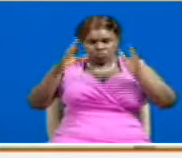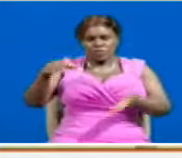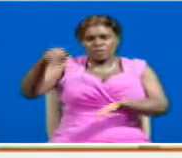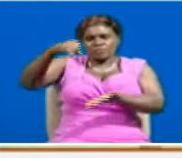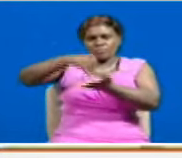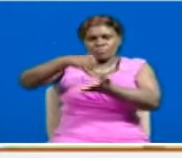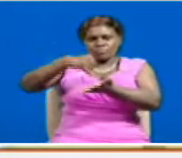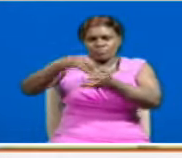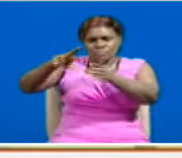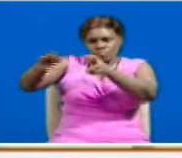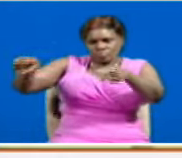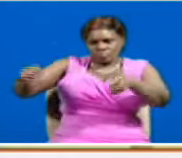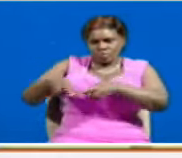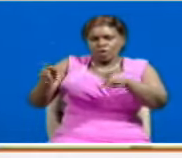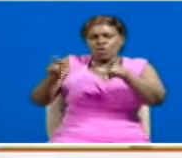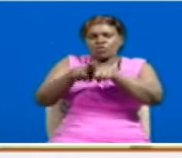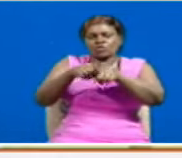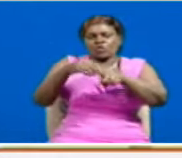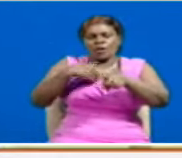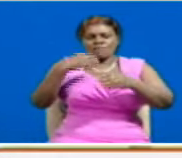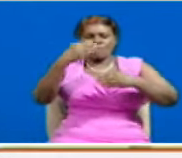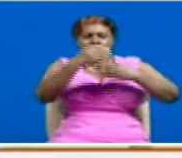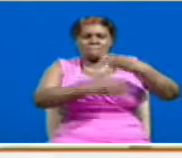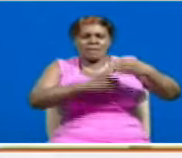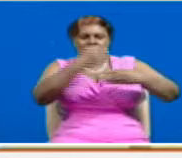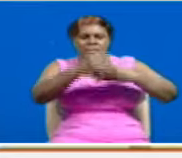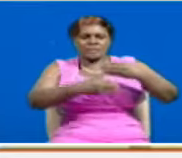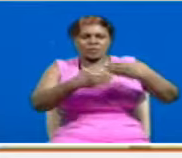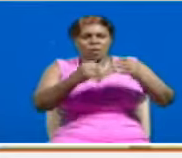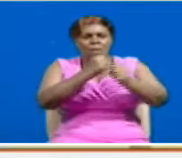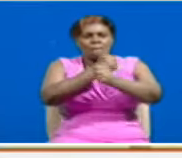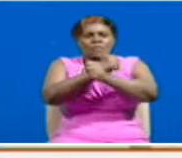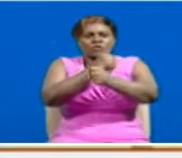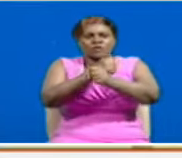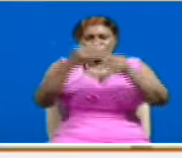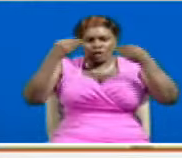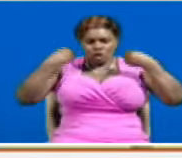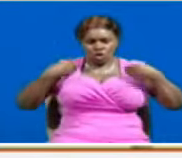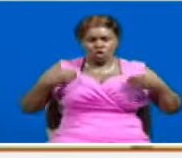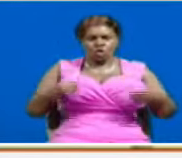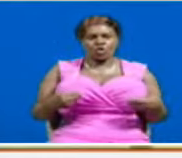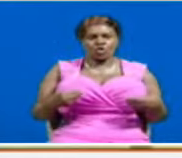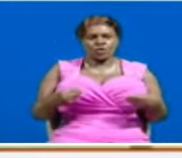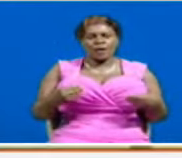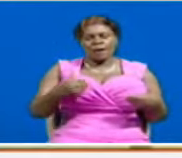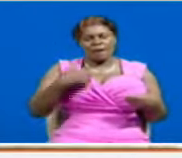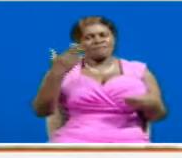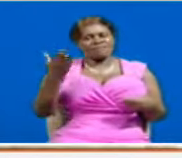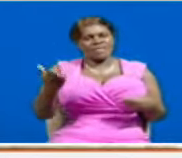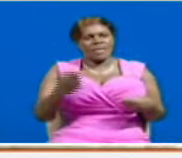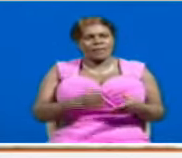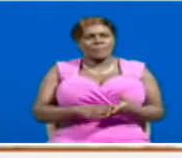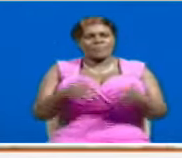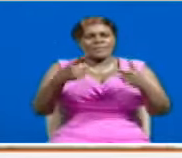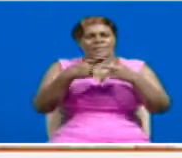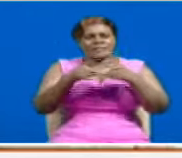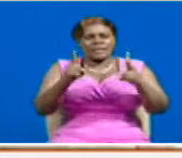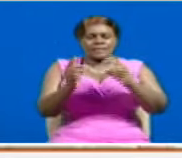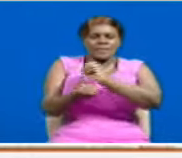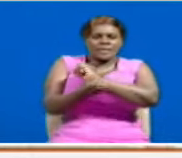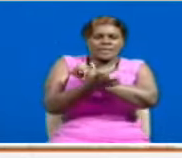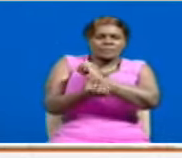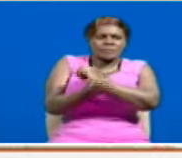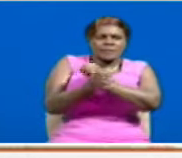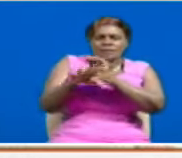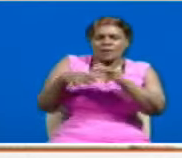those laboratories. Also, the equipments, like the protective gears, are in place in all laboratories across. We start by explaining to